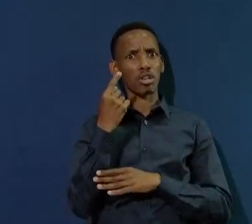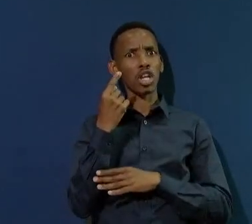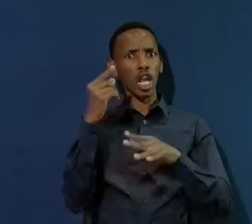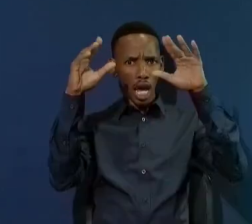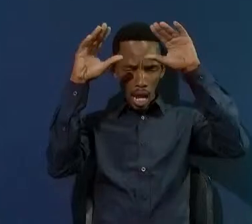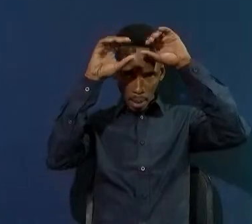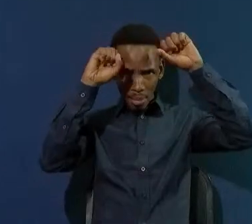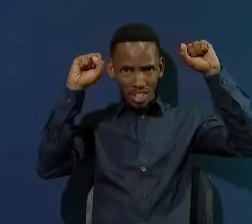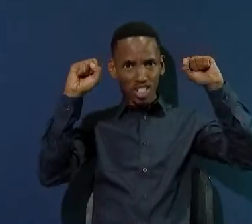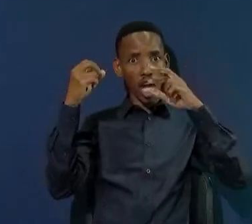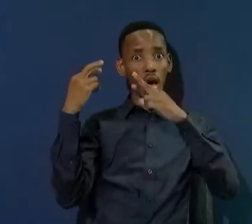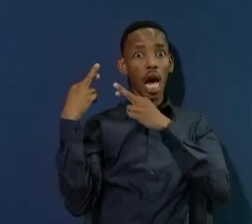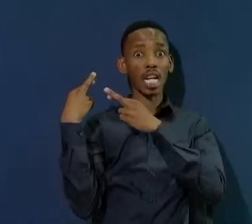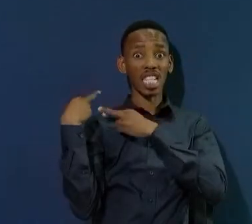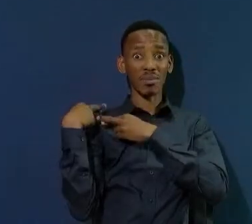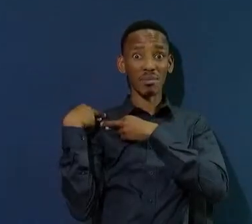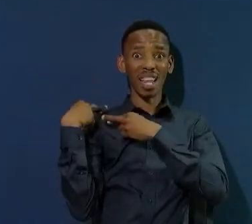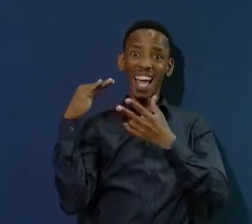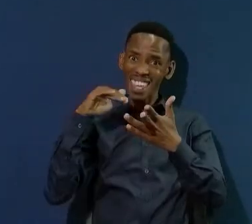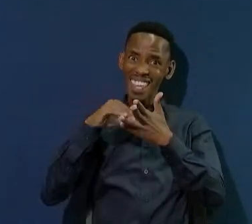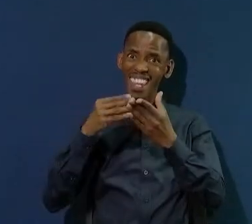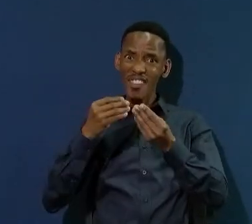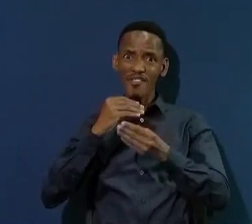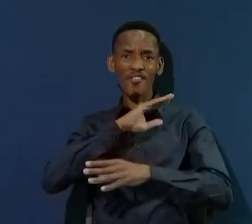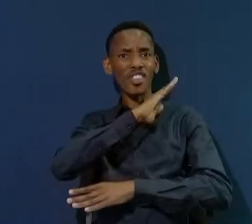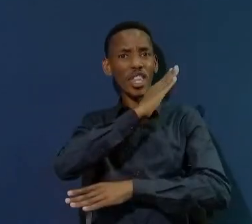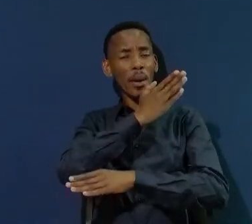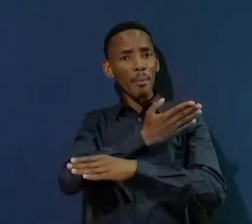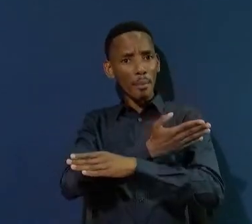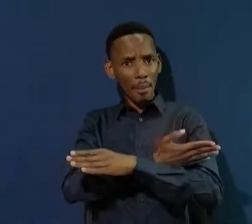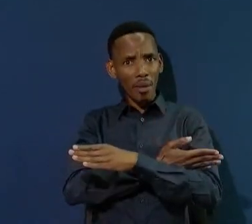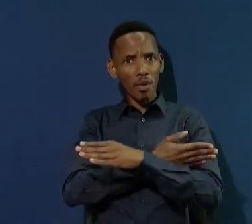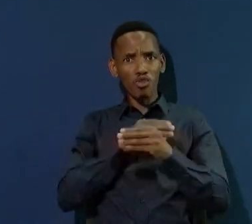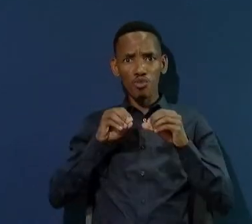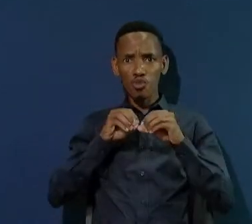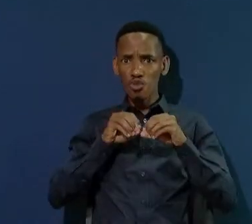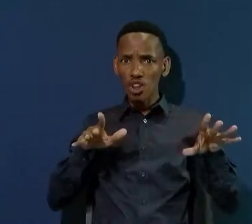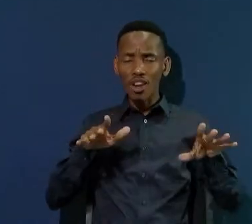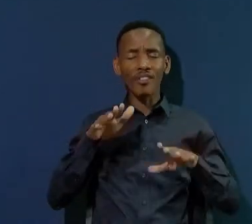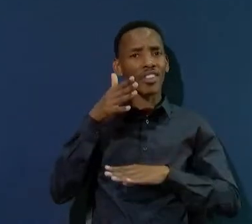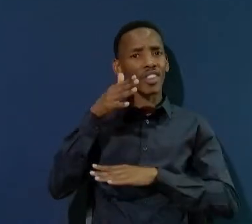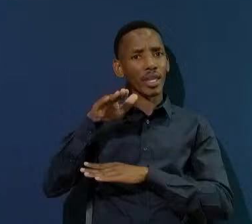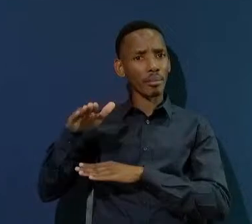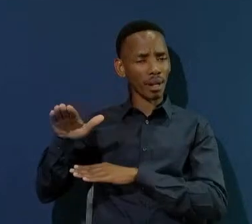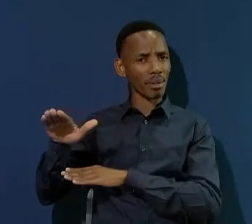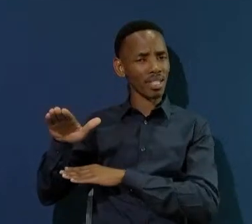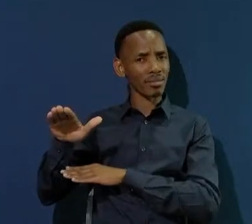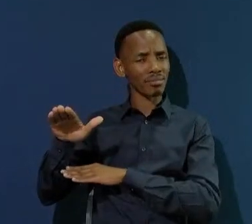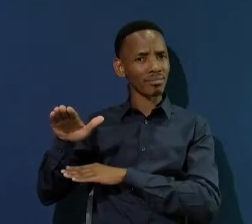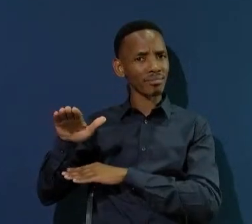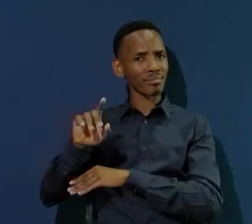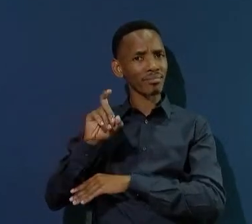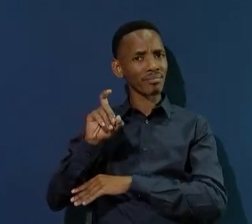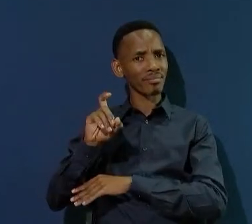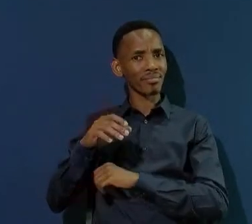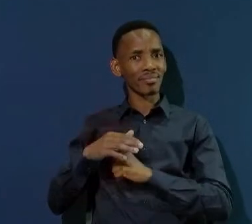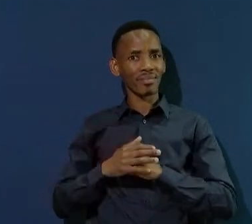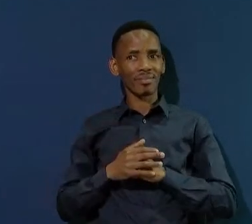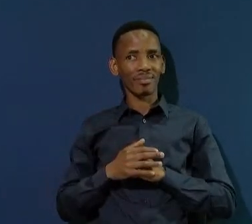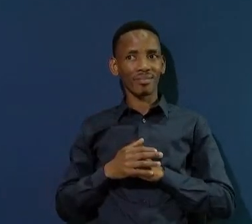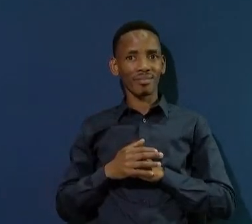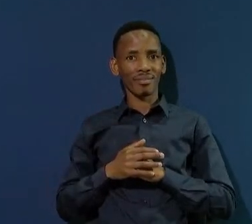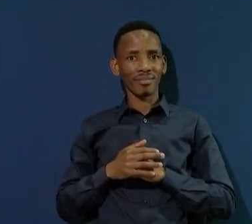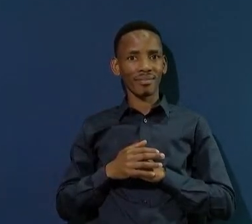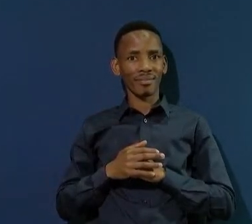gore o na le thata ka boisi jwa gagwe e seng ope gape gore e ba ka phatlalatsa parlamente? No, I think it's for